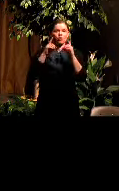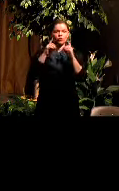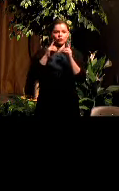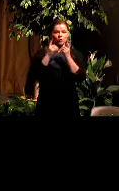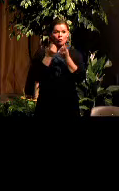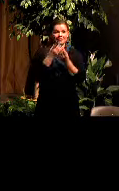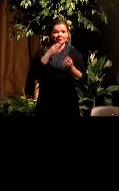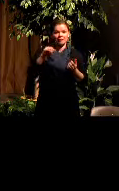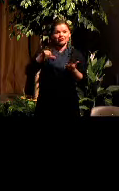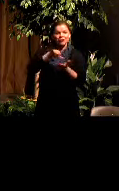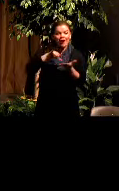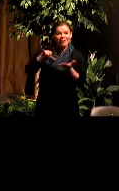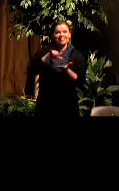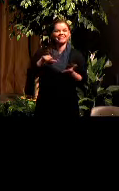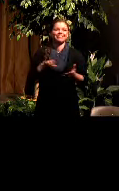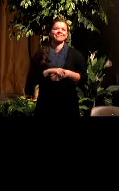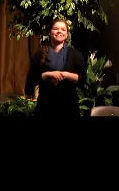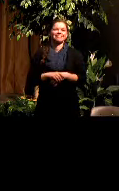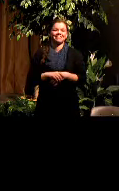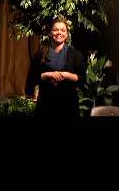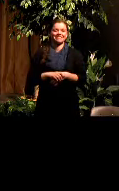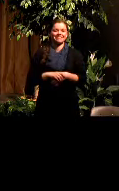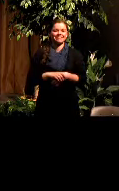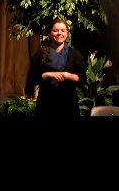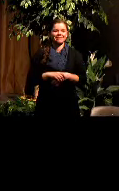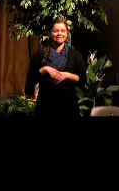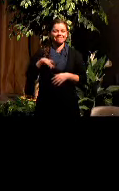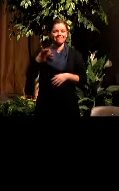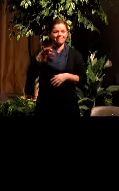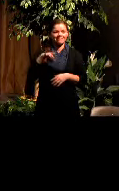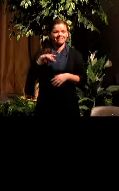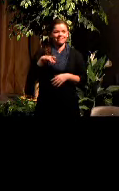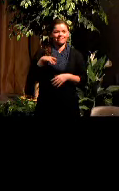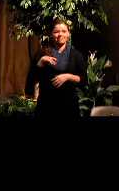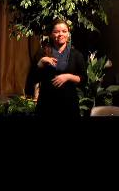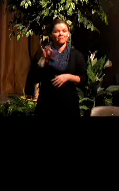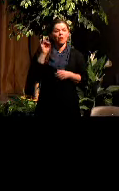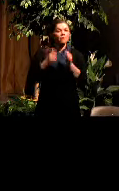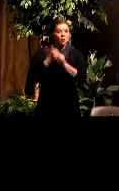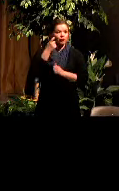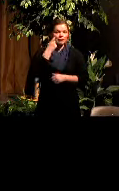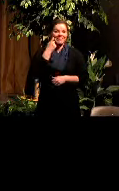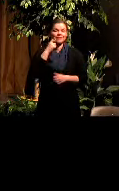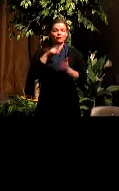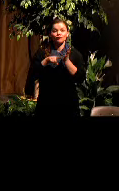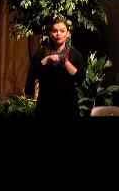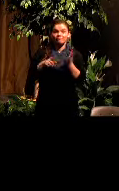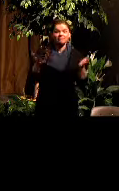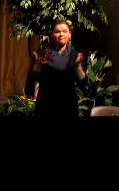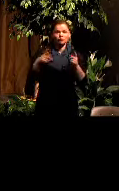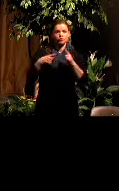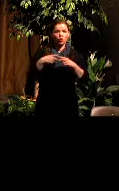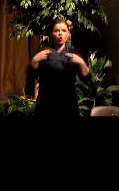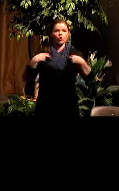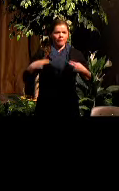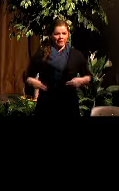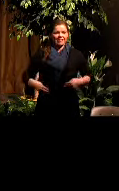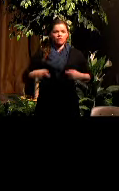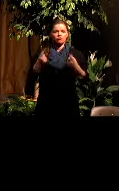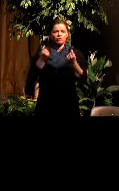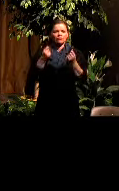latest research on what we think humans will be doing on other